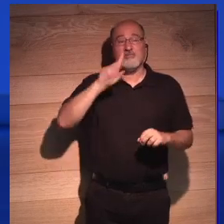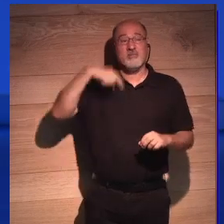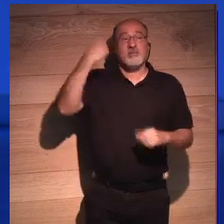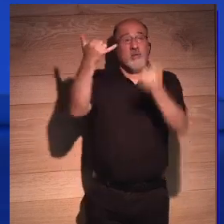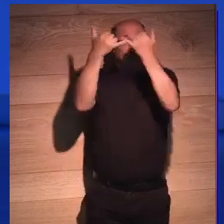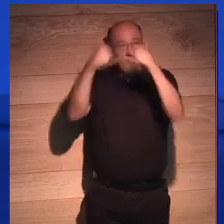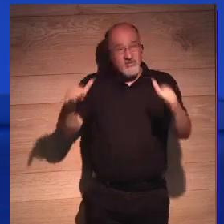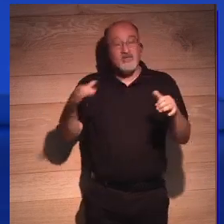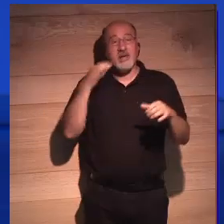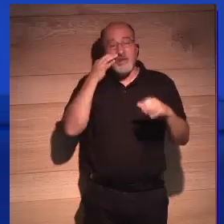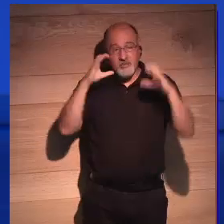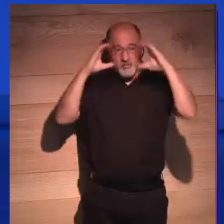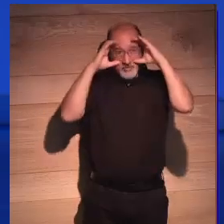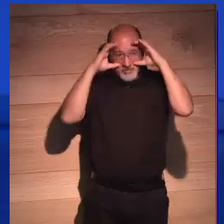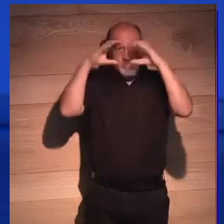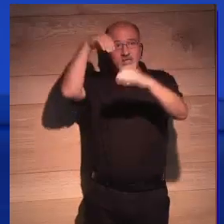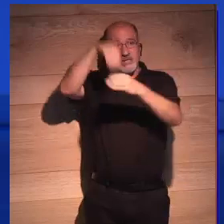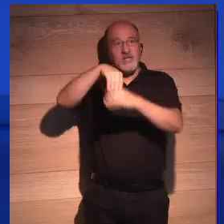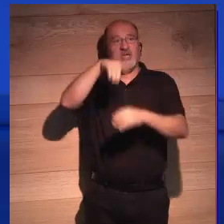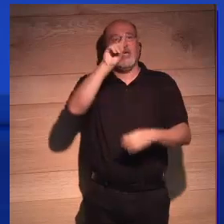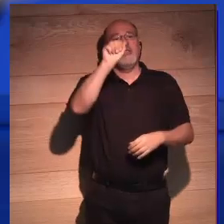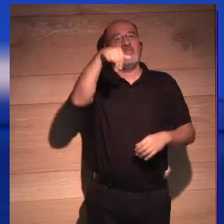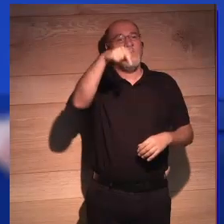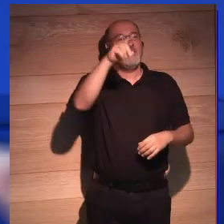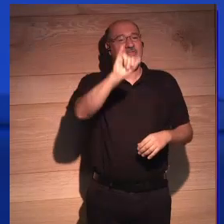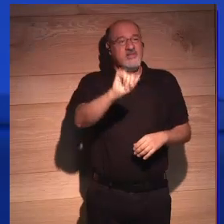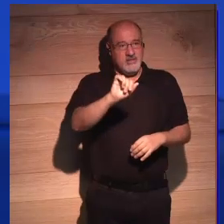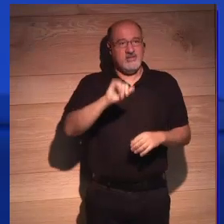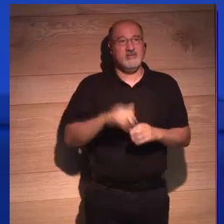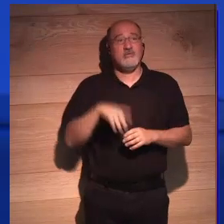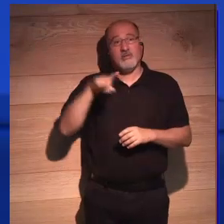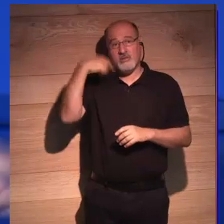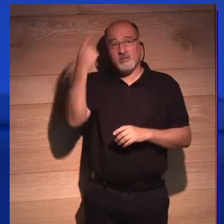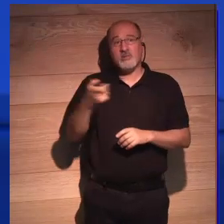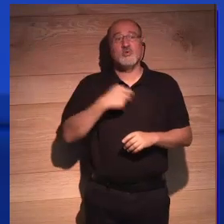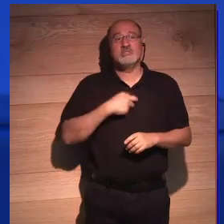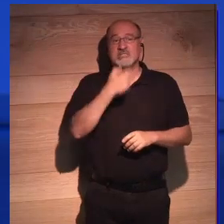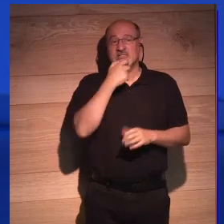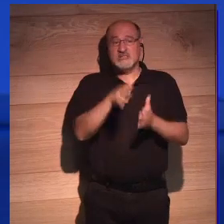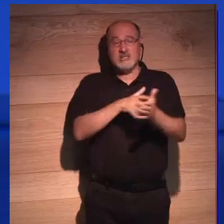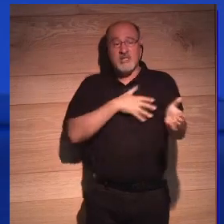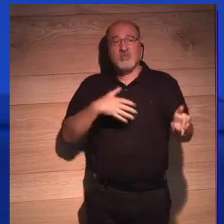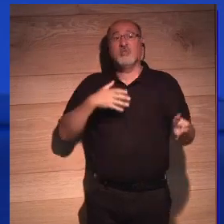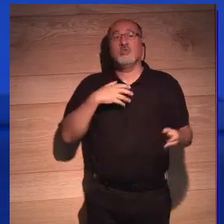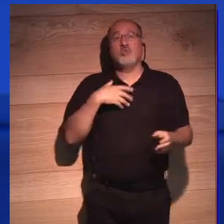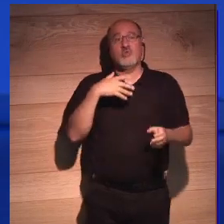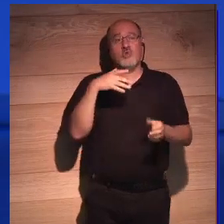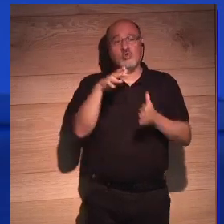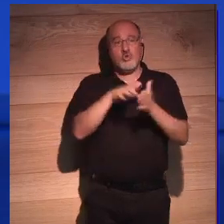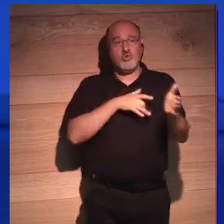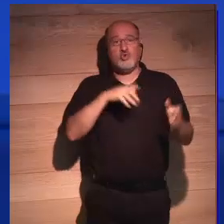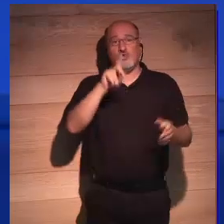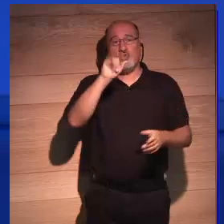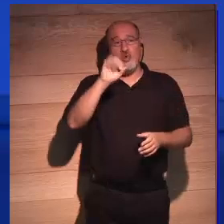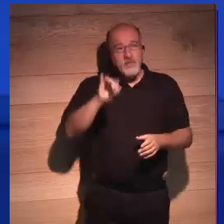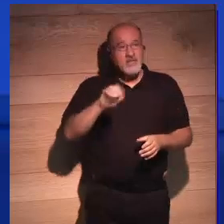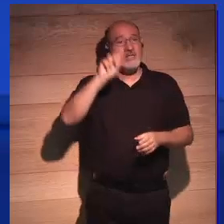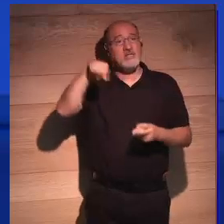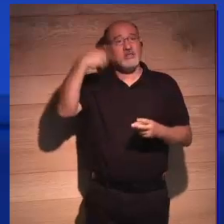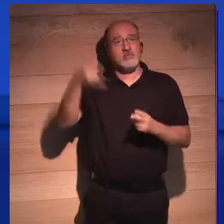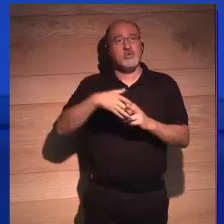to Dublin as well. We went to Home in Manchester and ran a VR festival there. And every time we surveyed our audiences